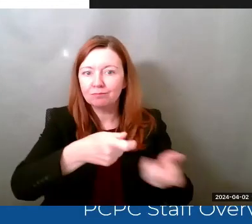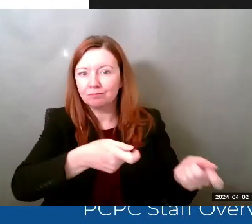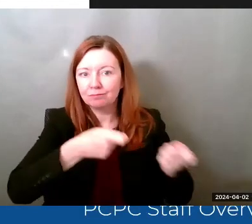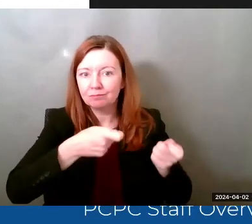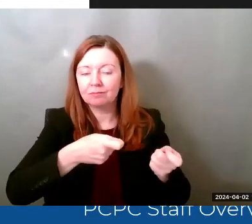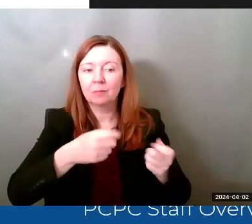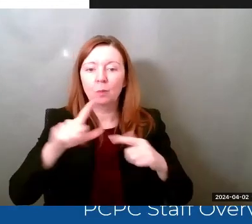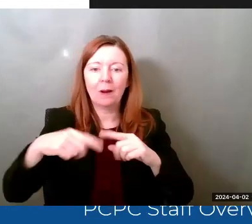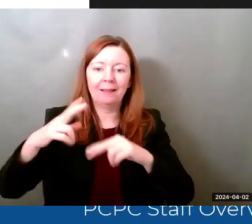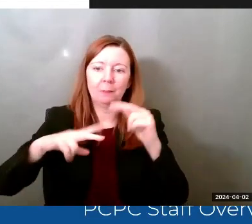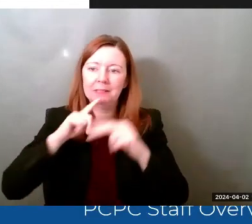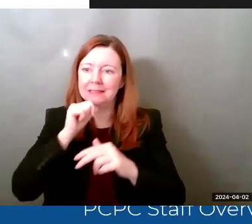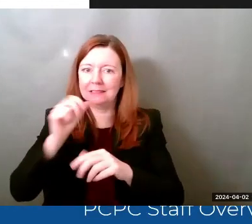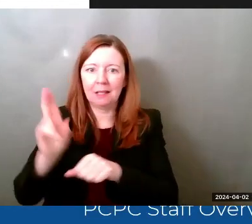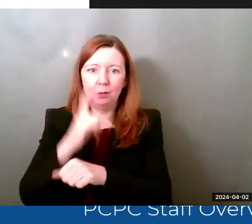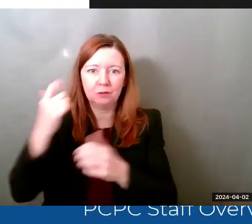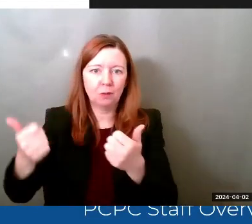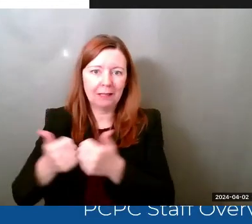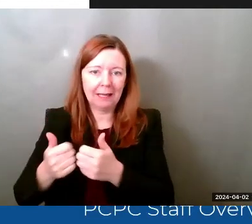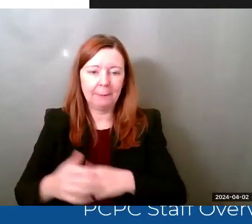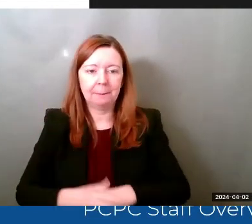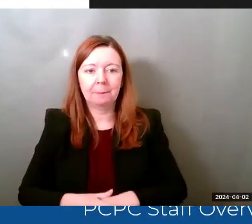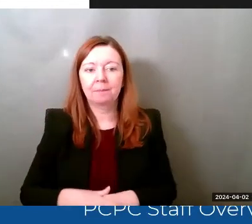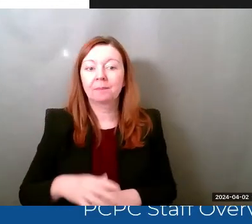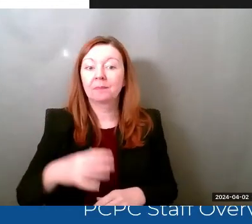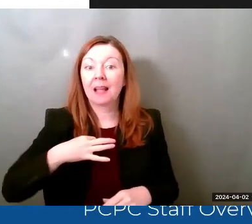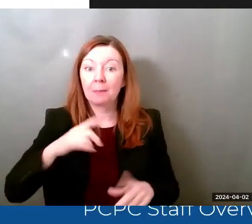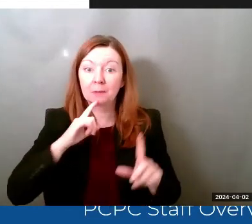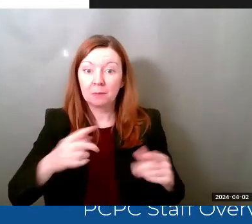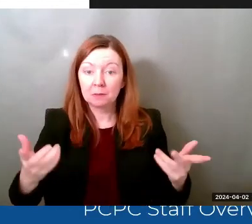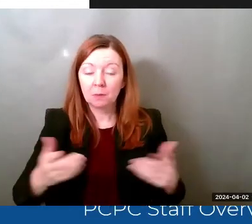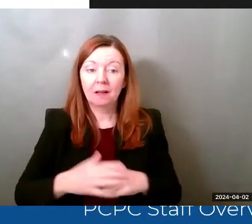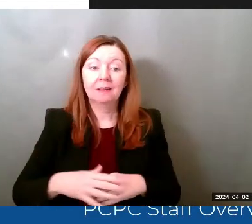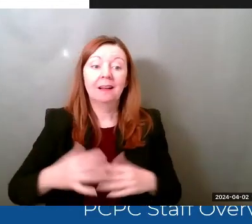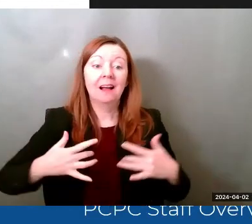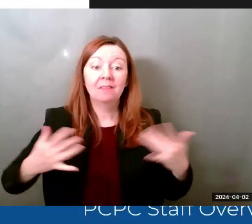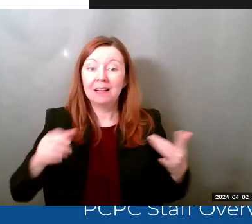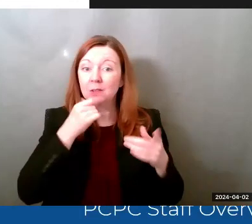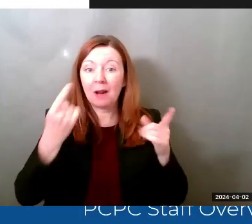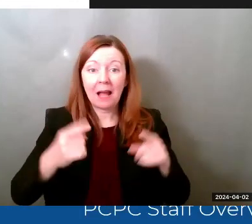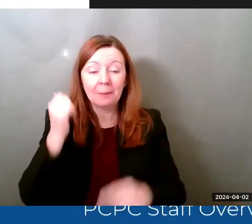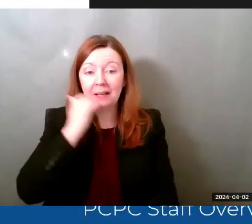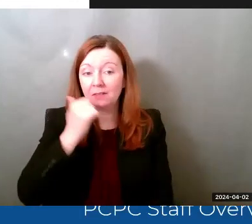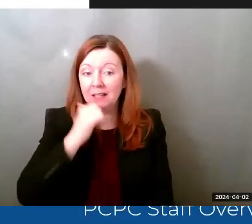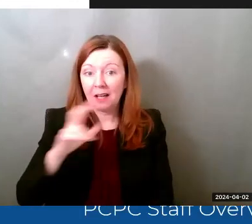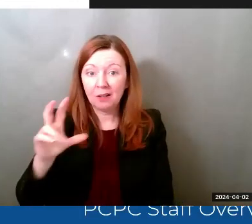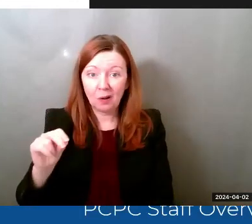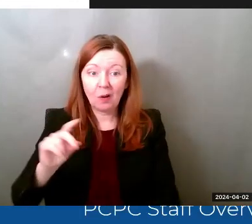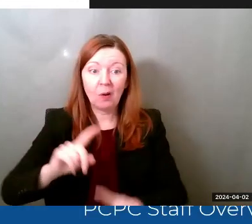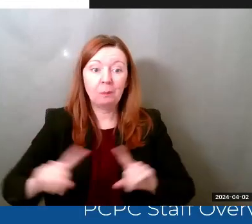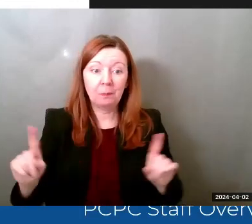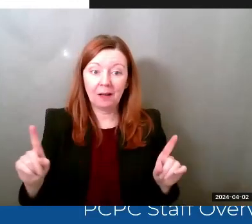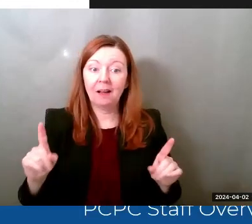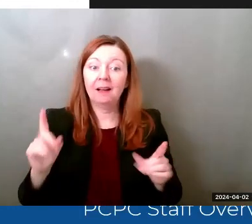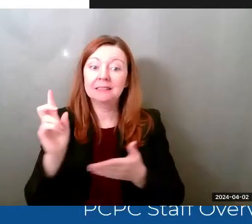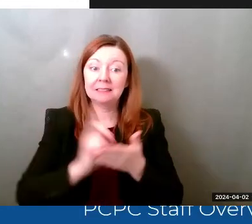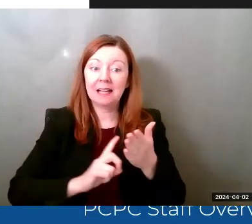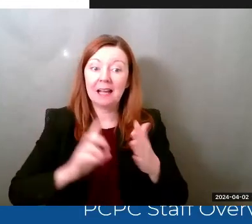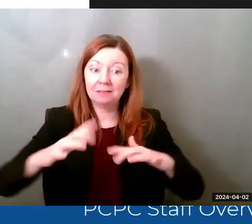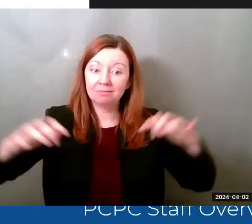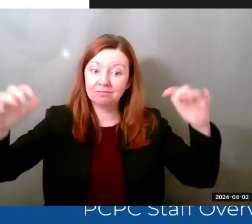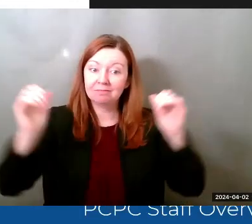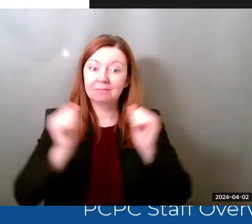the building is dark? The applicant response is that while events do not occur every day, they are designing the arena